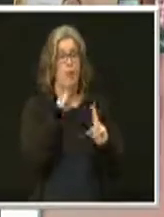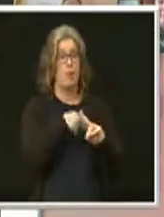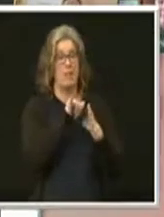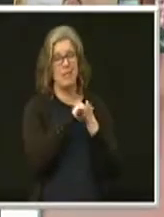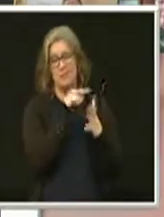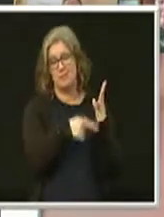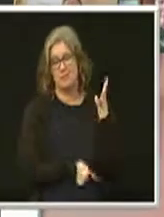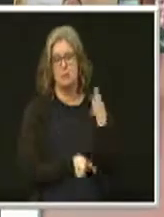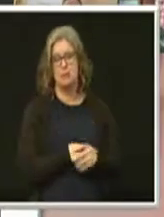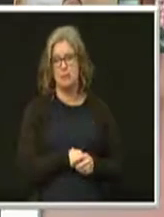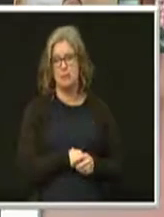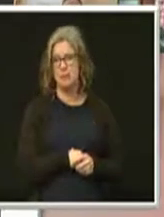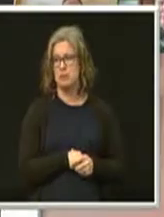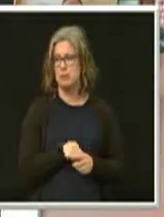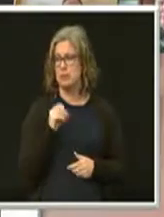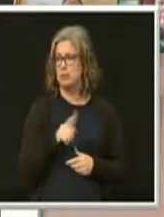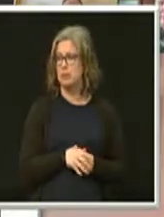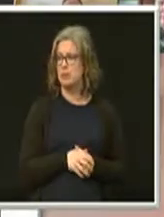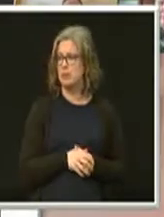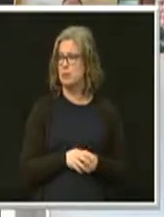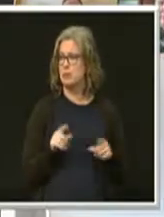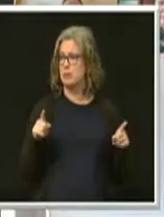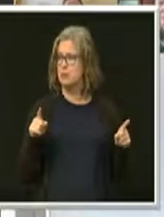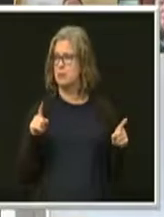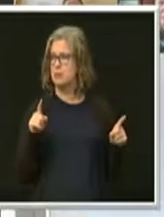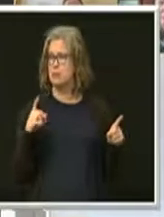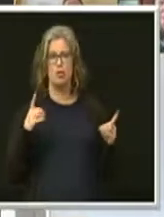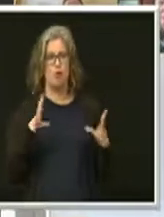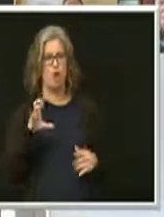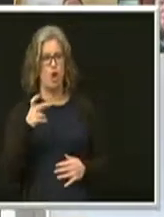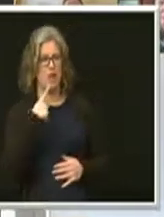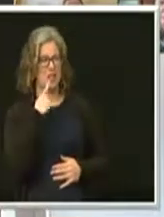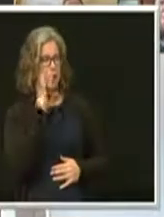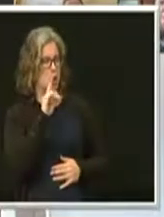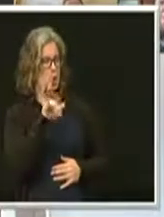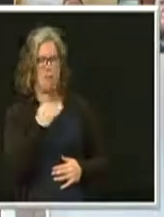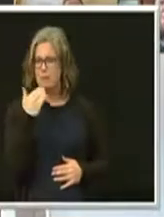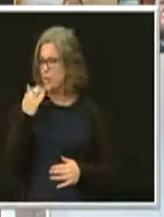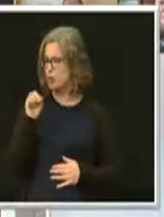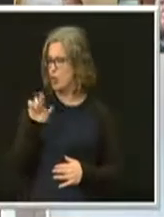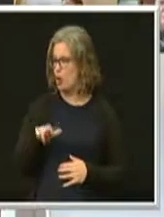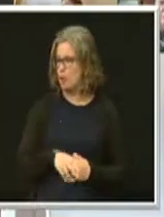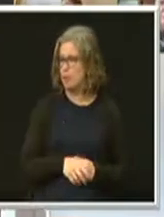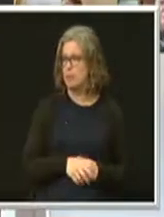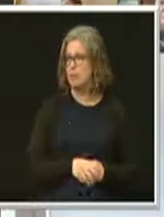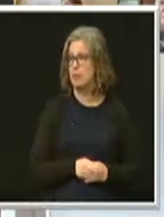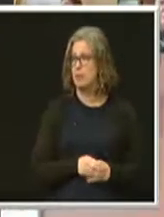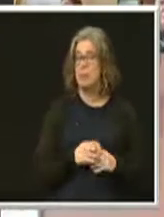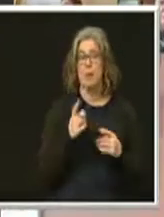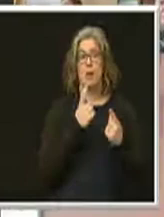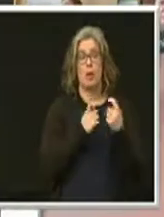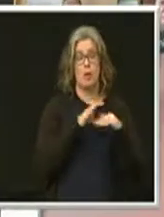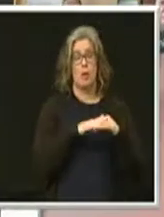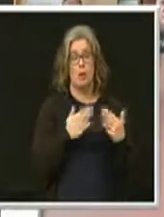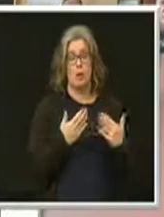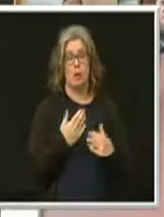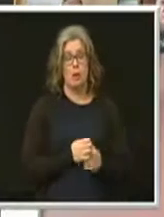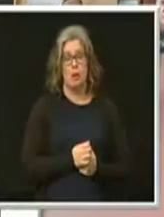things. Okay. We'll do that. All right. Thank you, sir. All right. The question on here